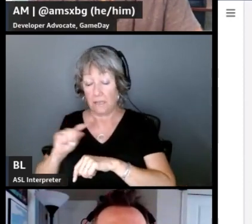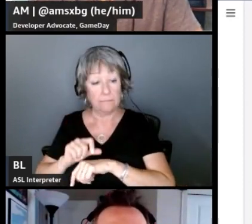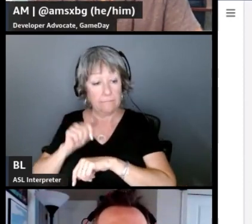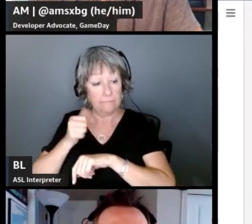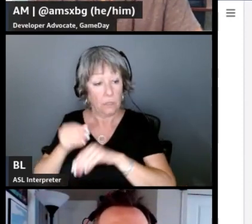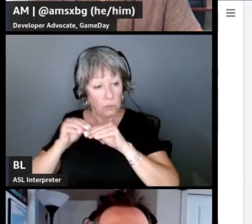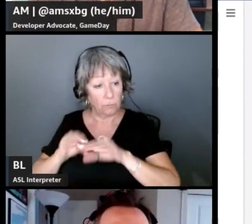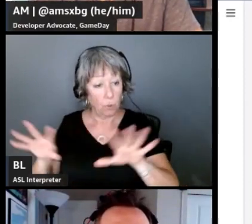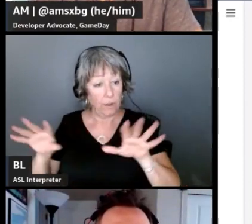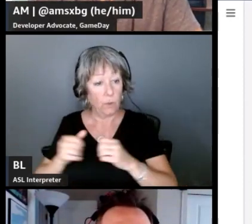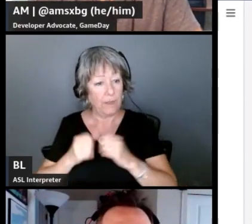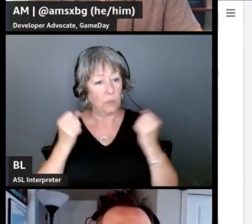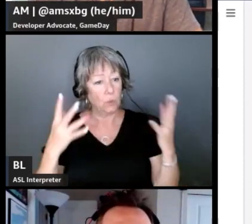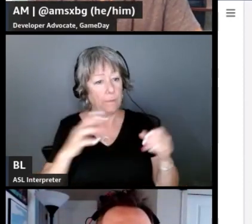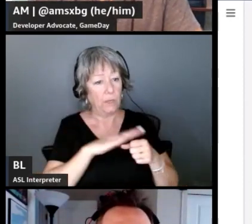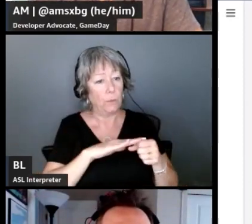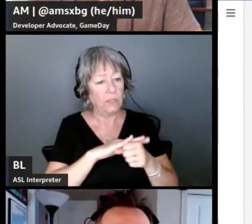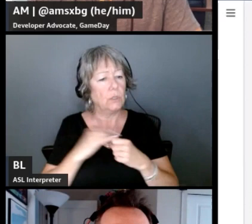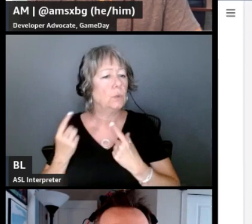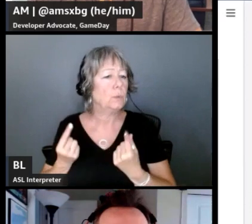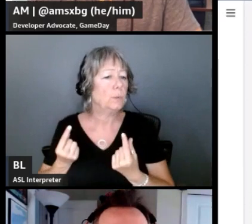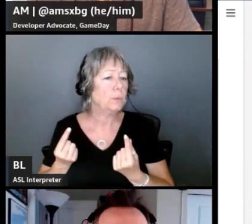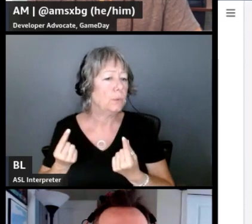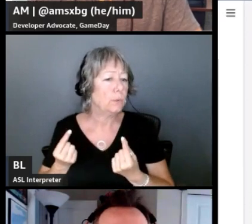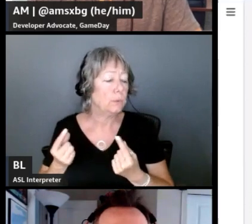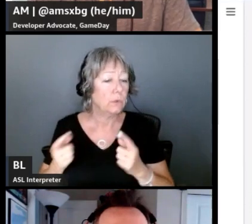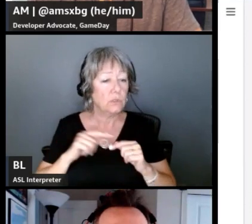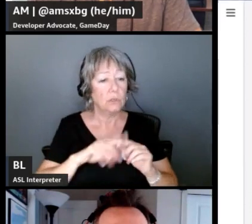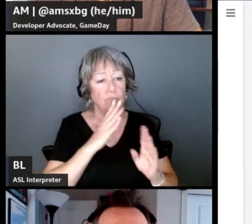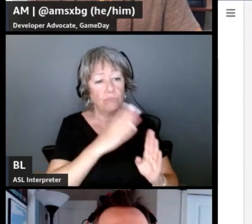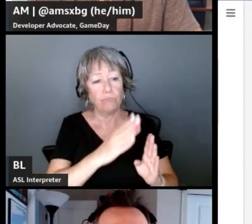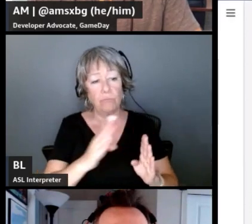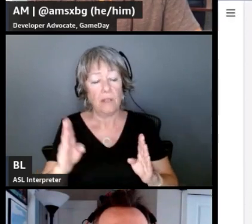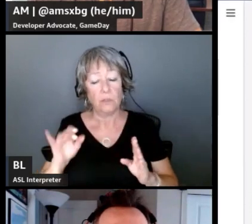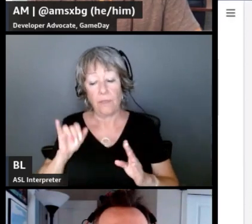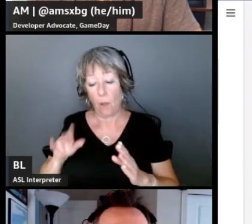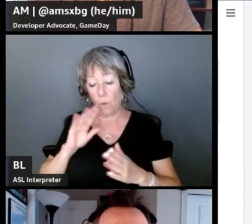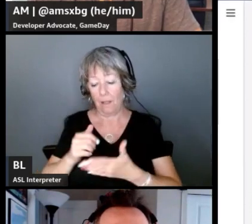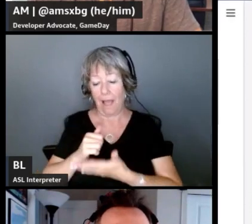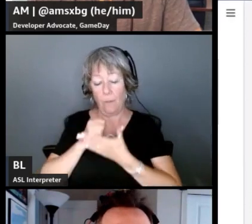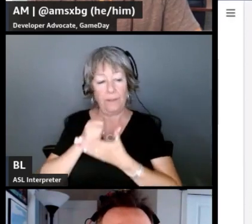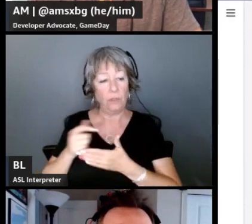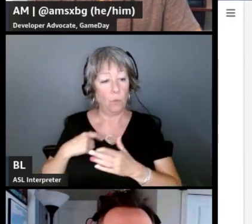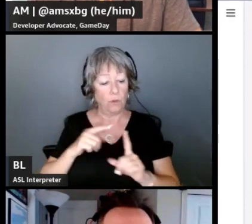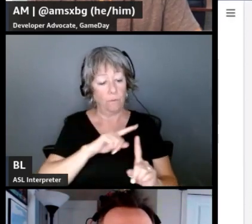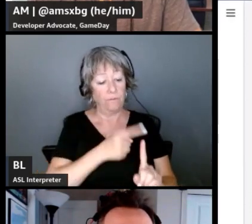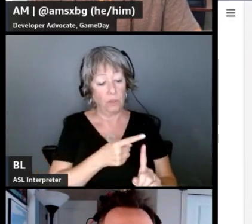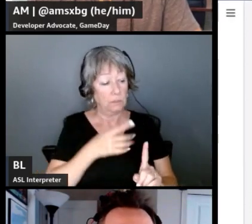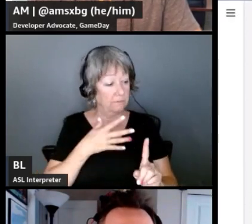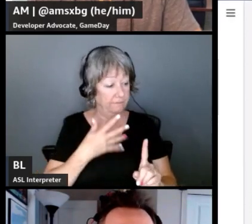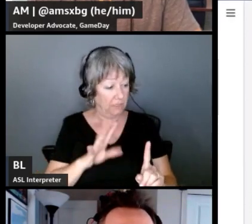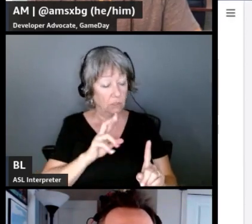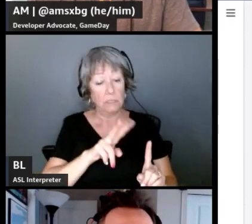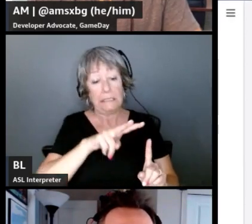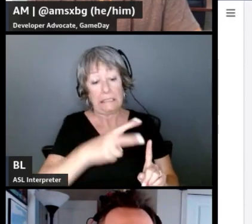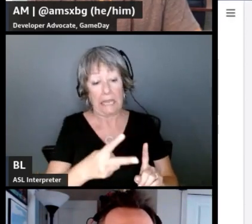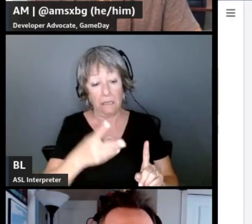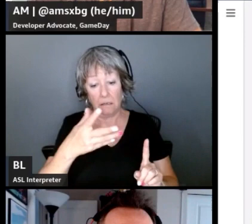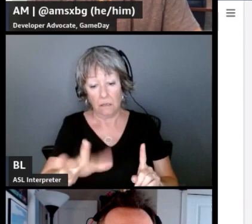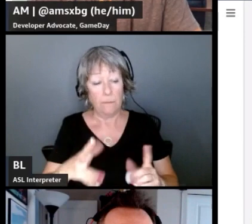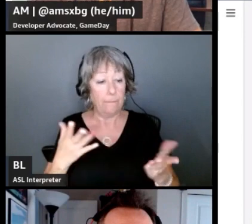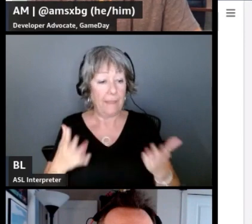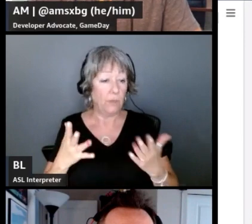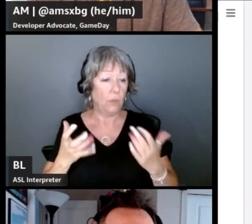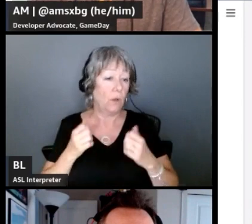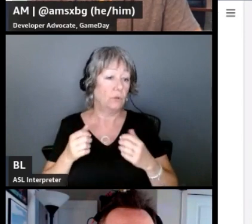with so many regions, right? And region concurrency helps you fine tune that, right? You want to do it sequentially because you might want to control the blast